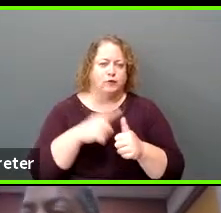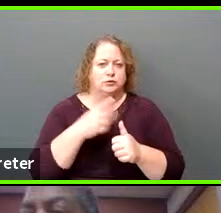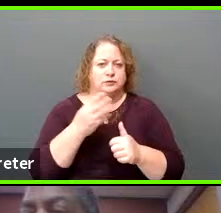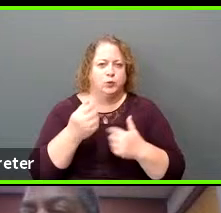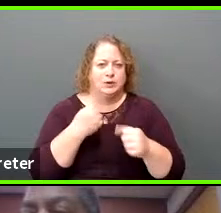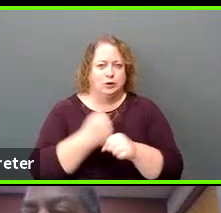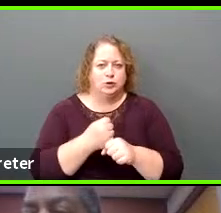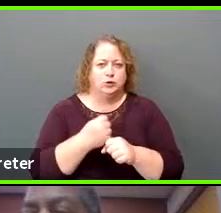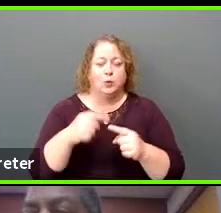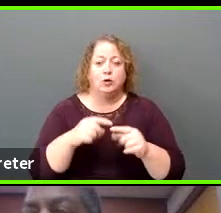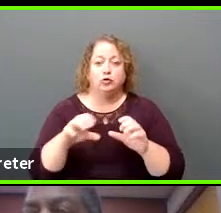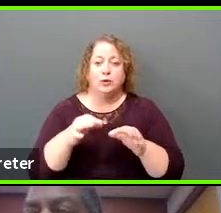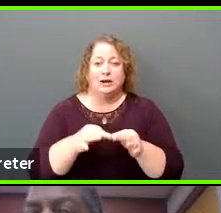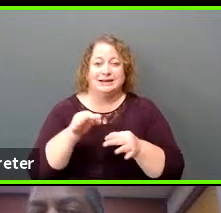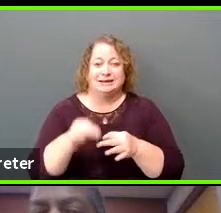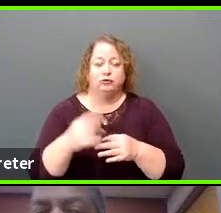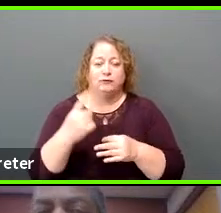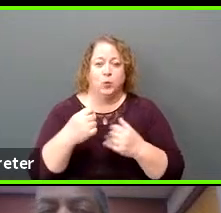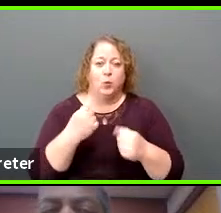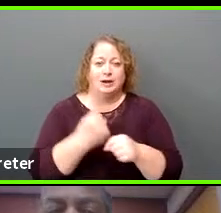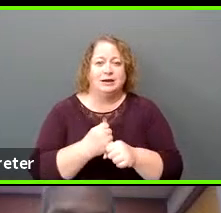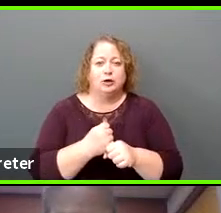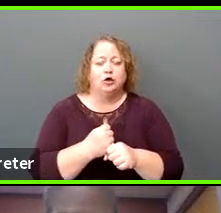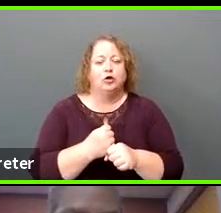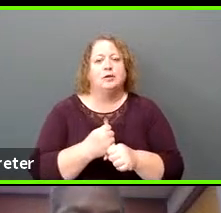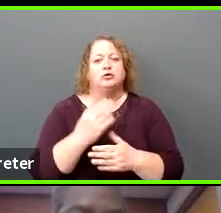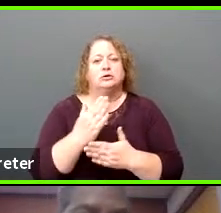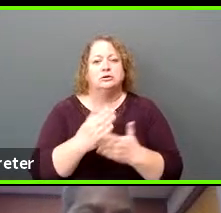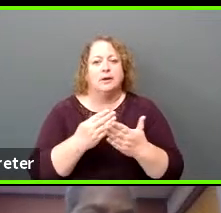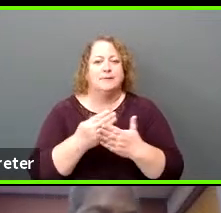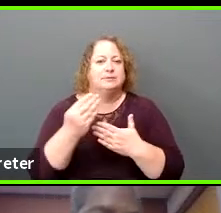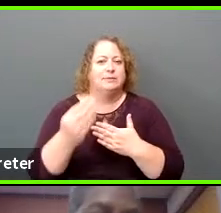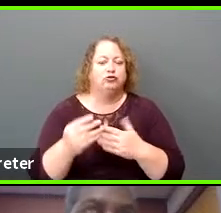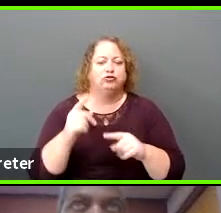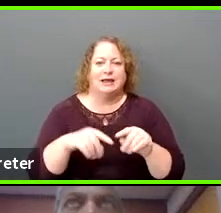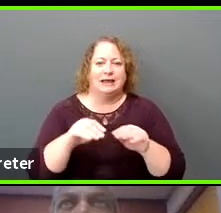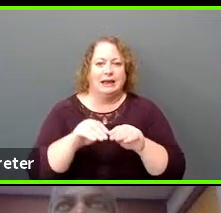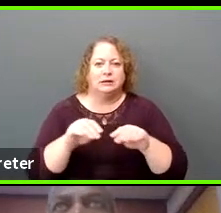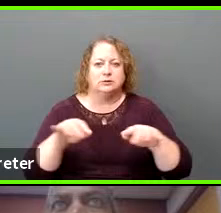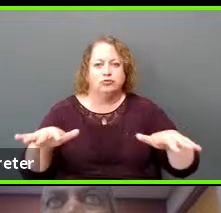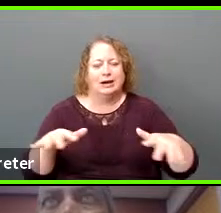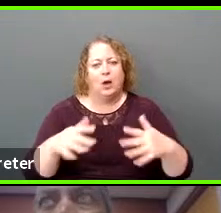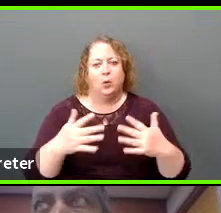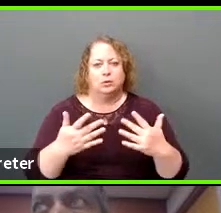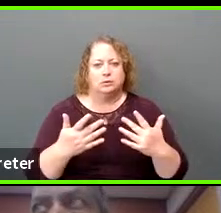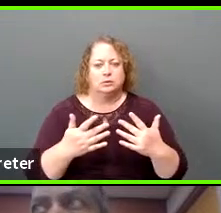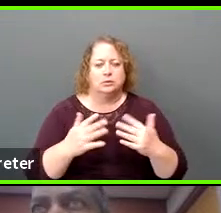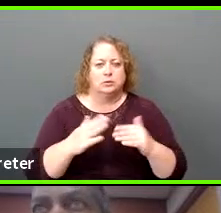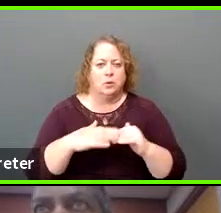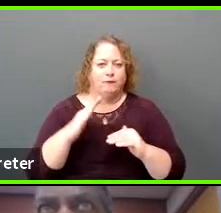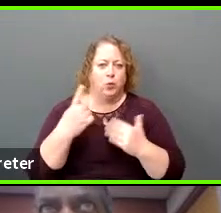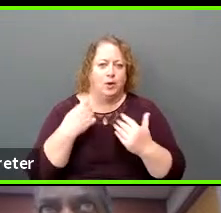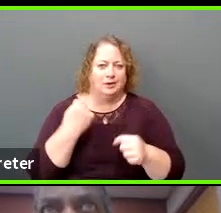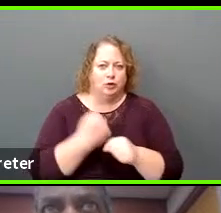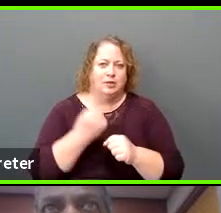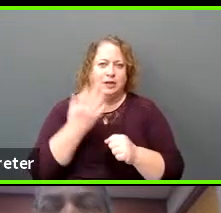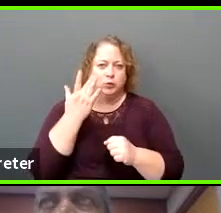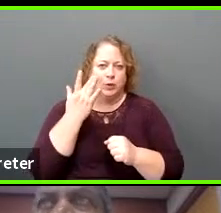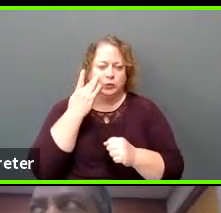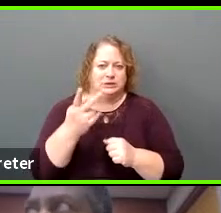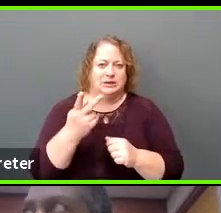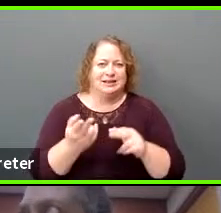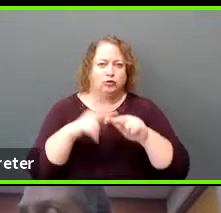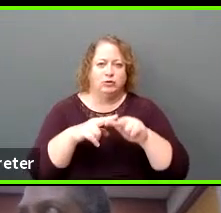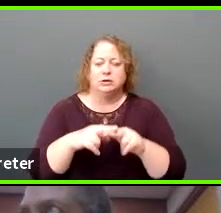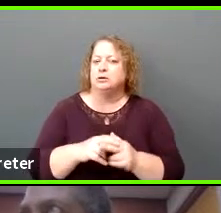When they're doing it for an extension for 1 year, there's a couple expenditures that they can't spread out greater than that 1 year, and so that's why you see the